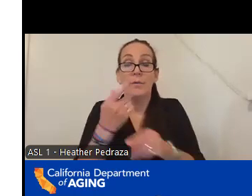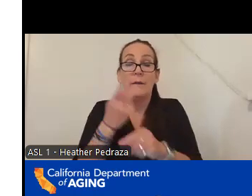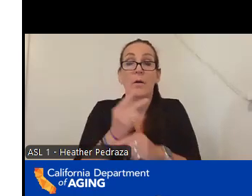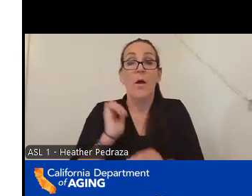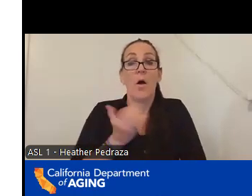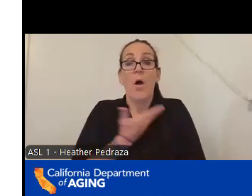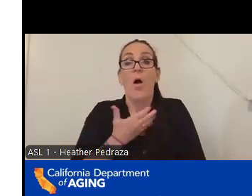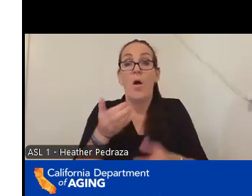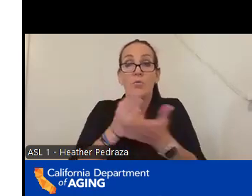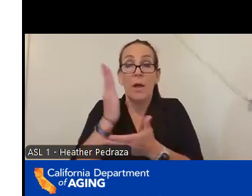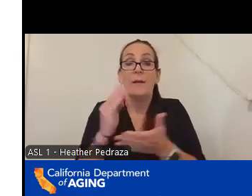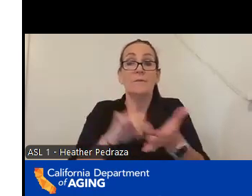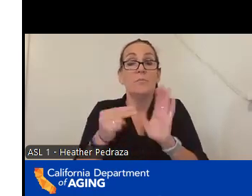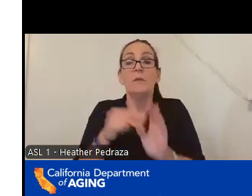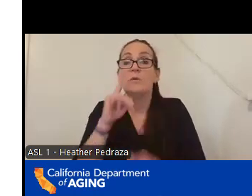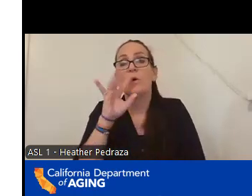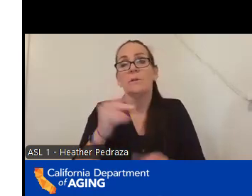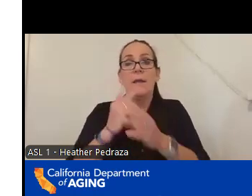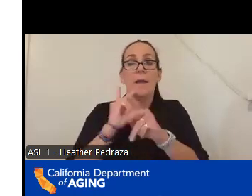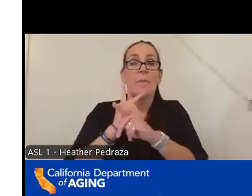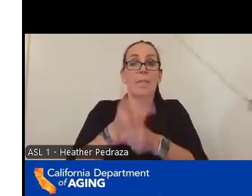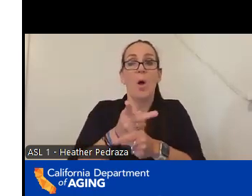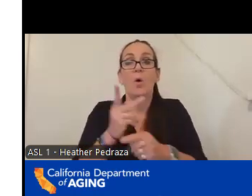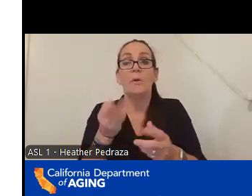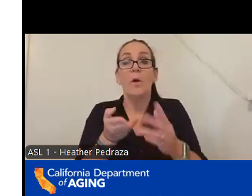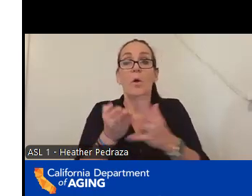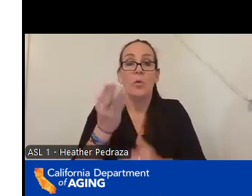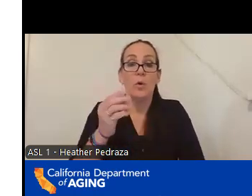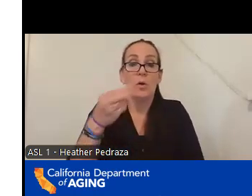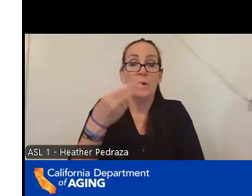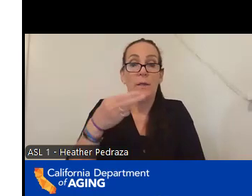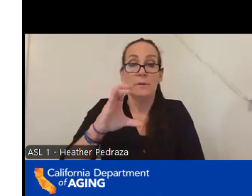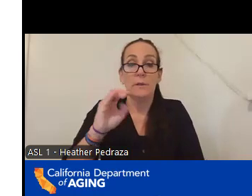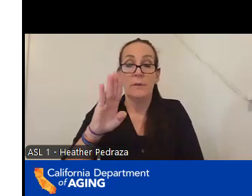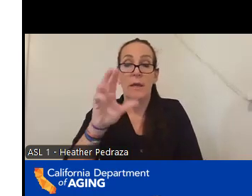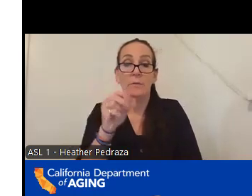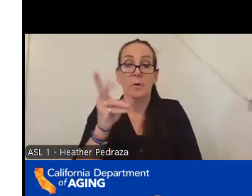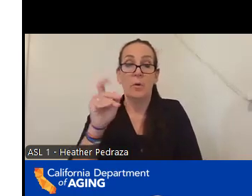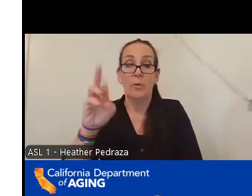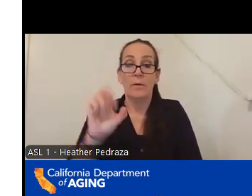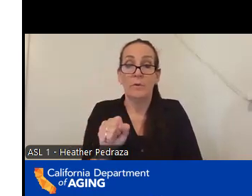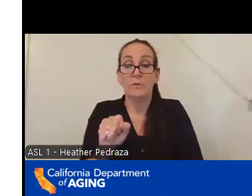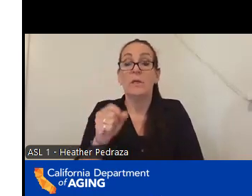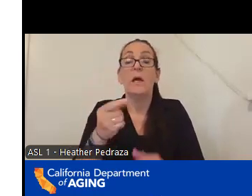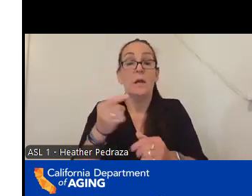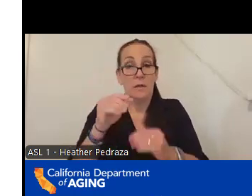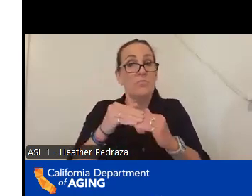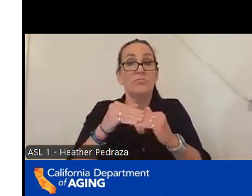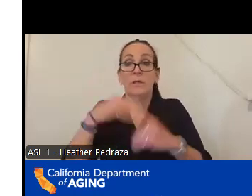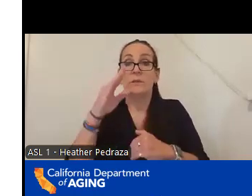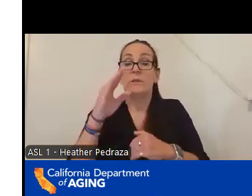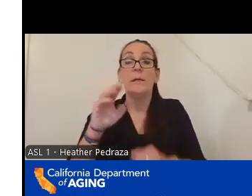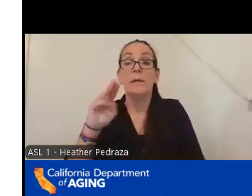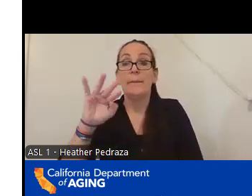loan for our services through the HCBS waivers, and managed care charges exceed what Medi-Cal would actually